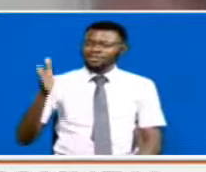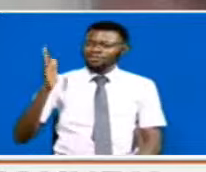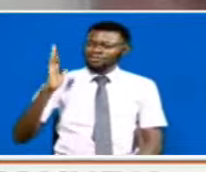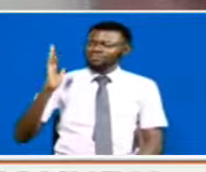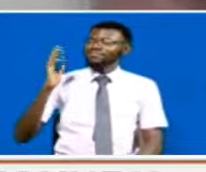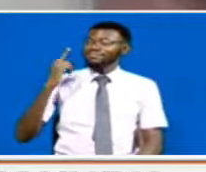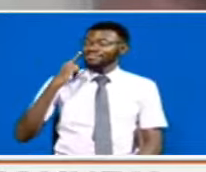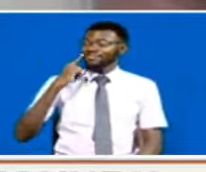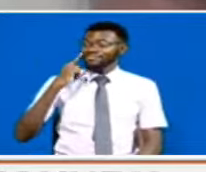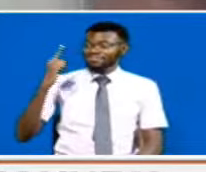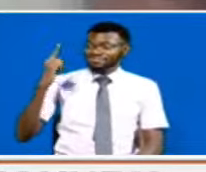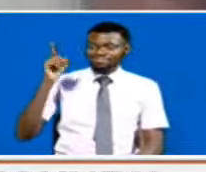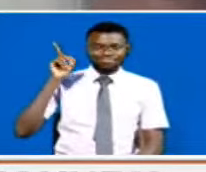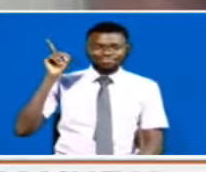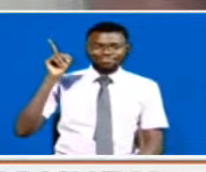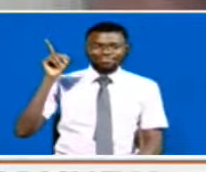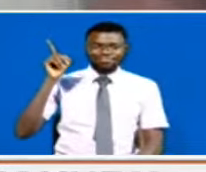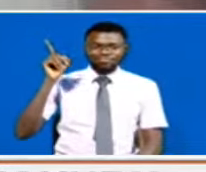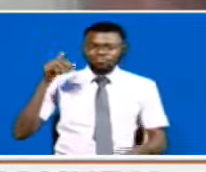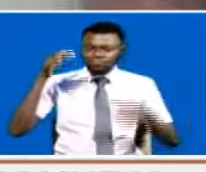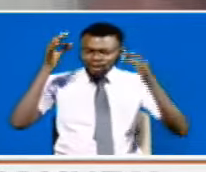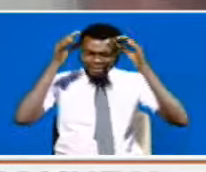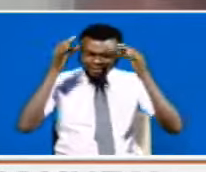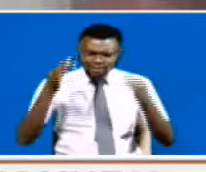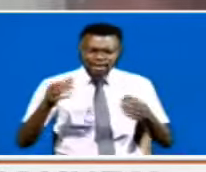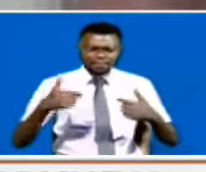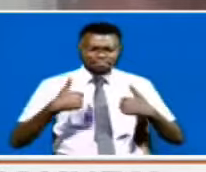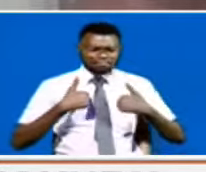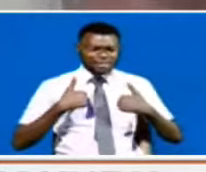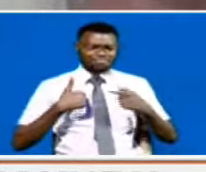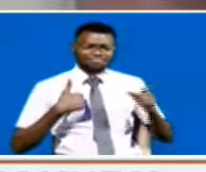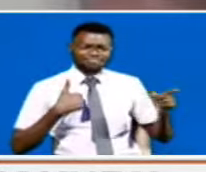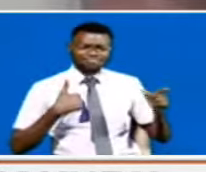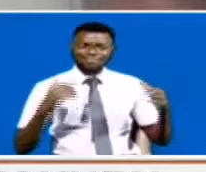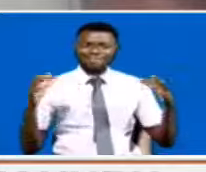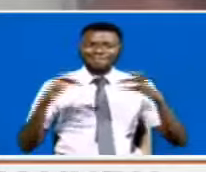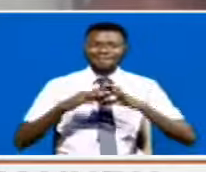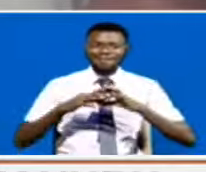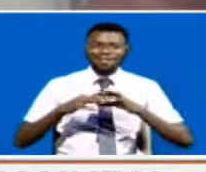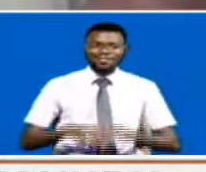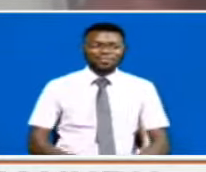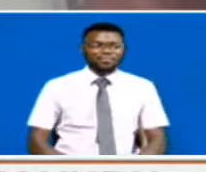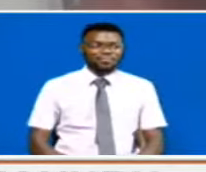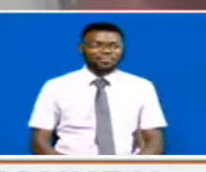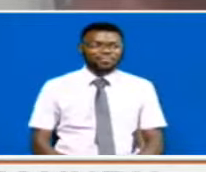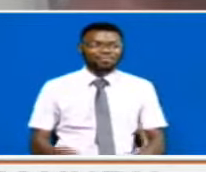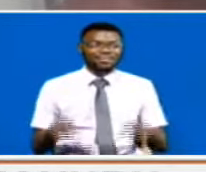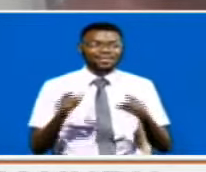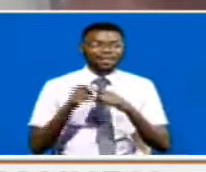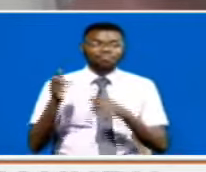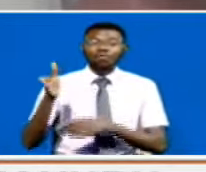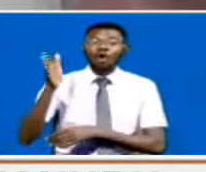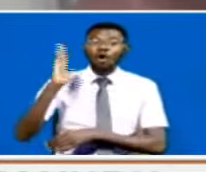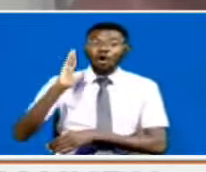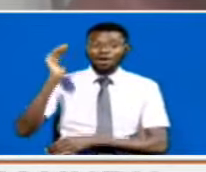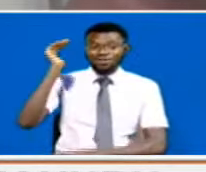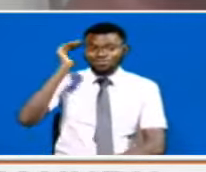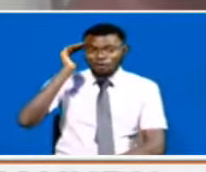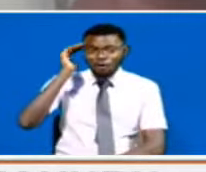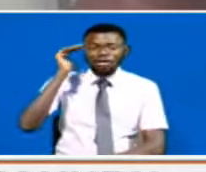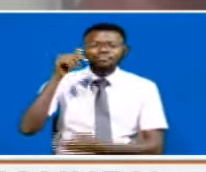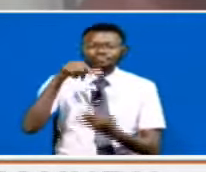vyema, maki yao mbavu yangu. Na kwa njia ingine, Mungu anajua